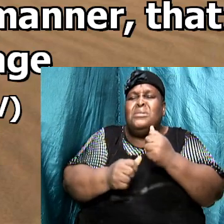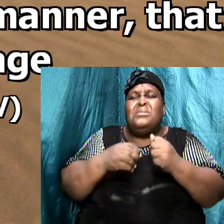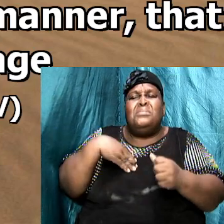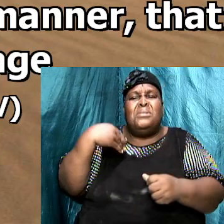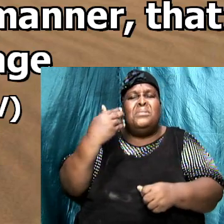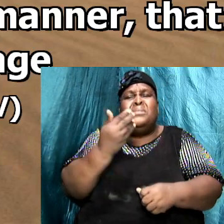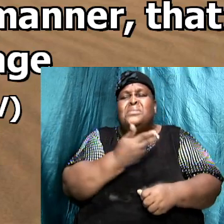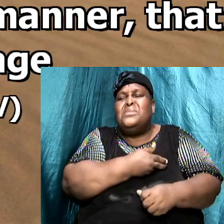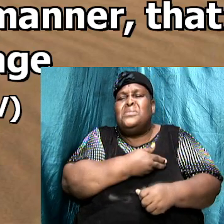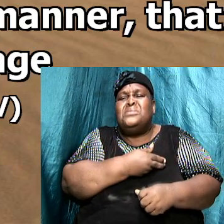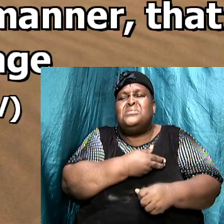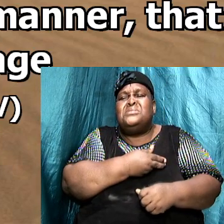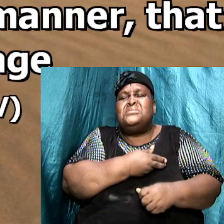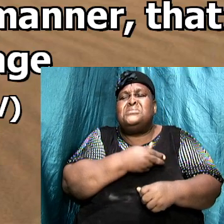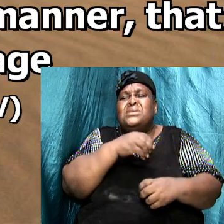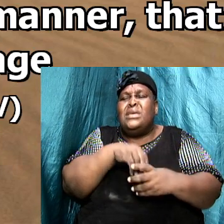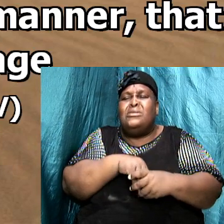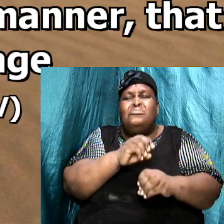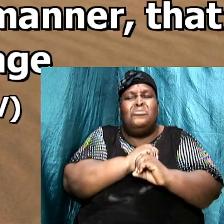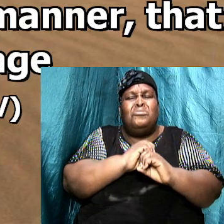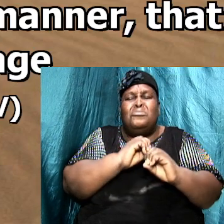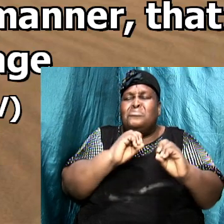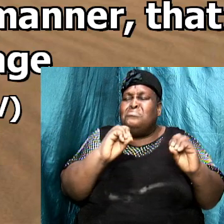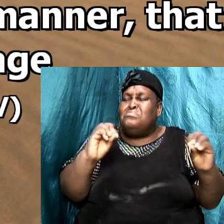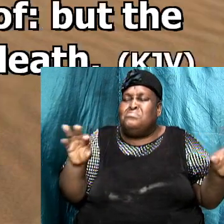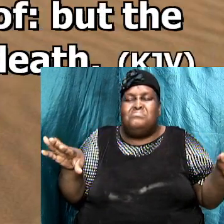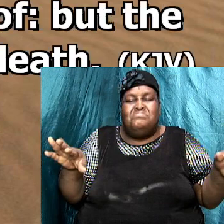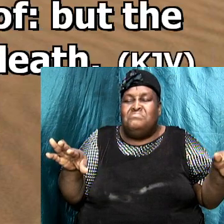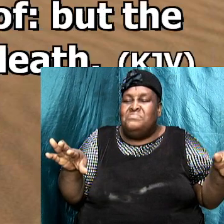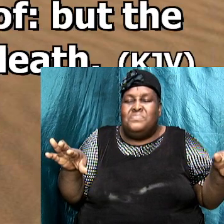us in nothing.